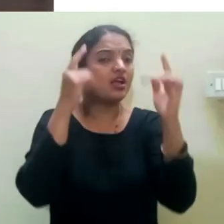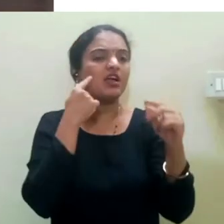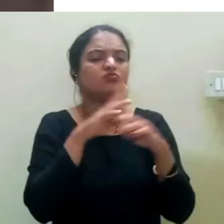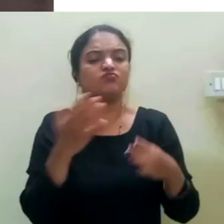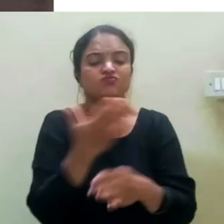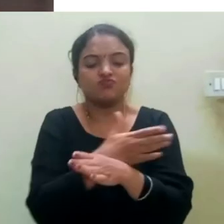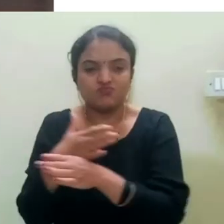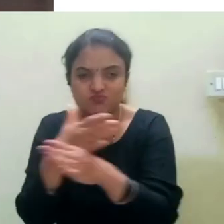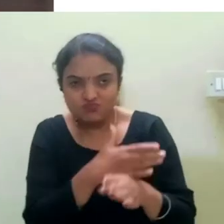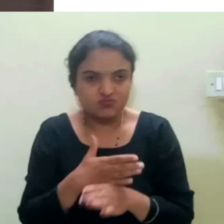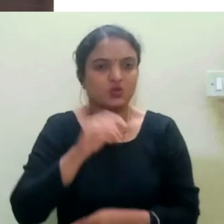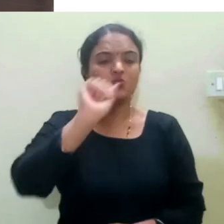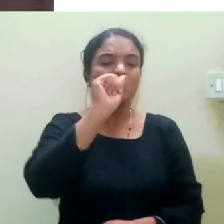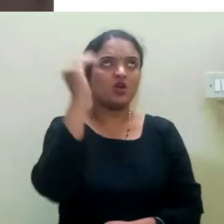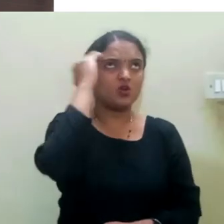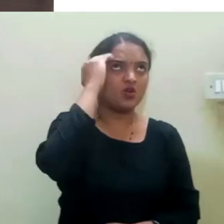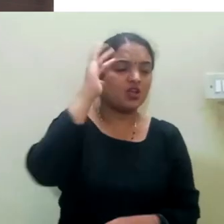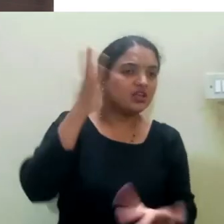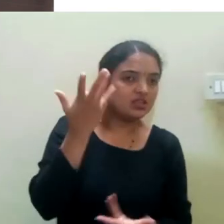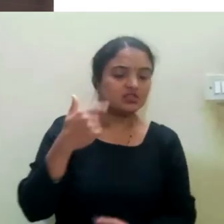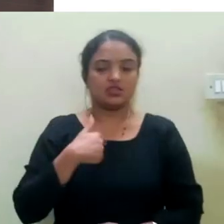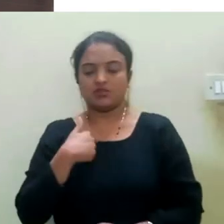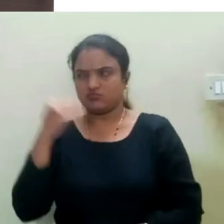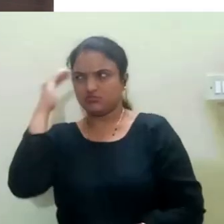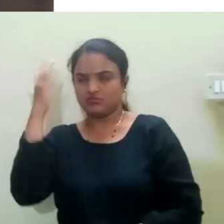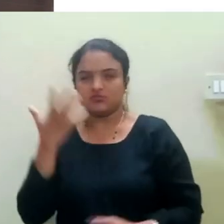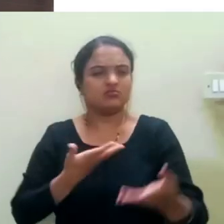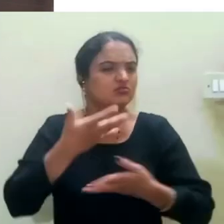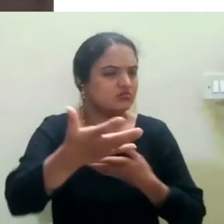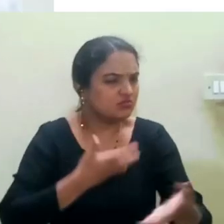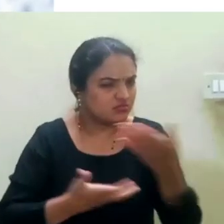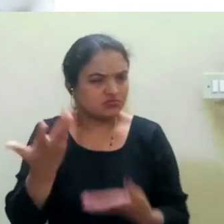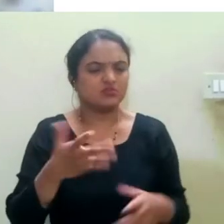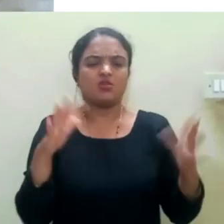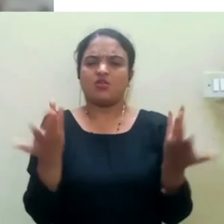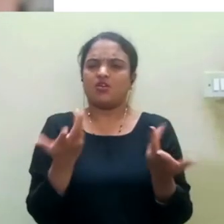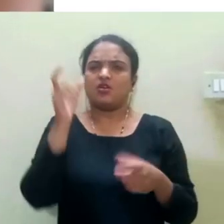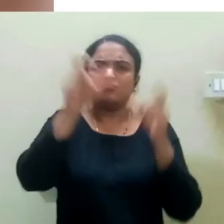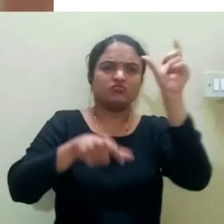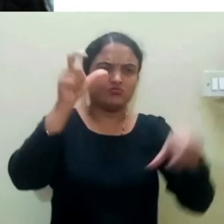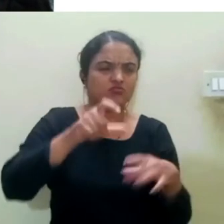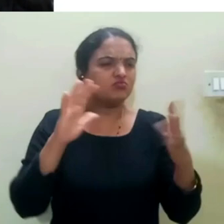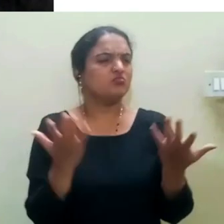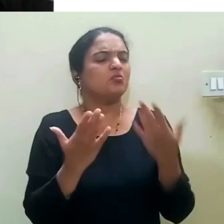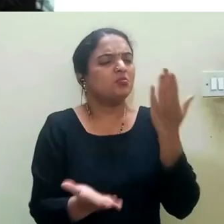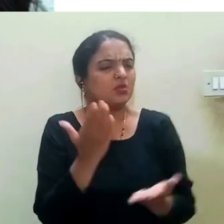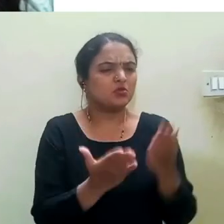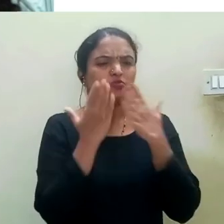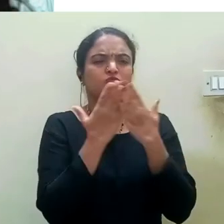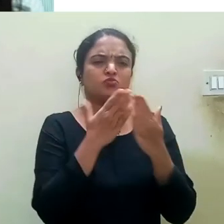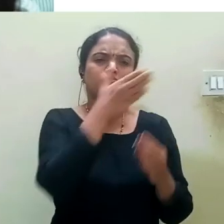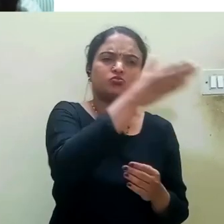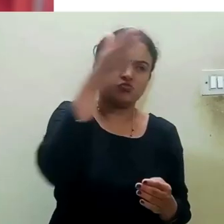walls, and online to freely share knowledge and experience worldwide. And with all of our educational initiatives and